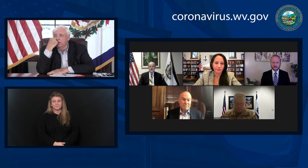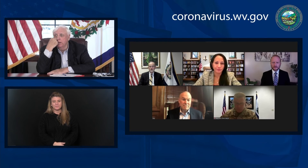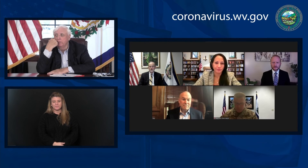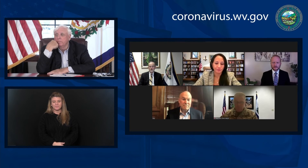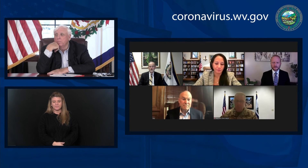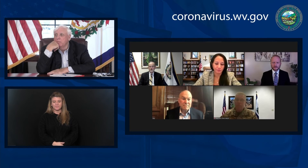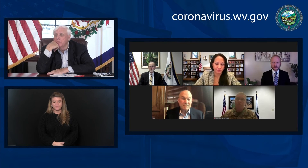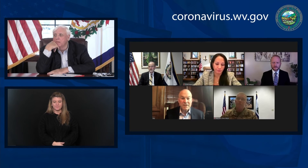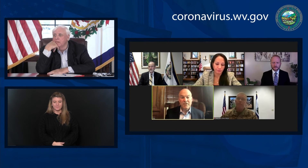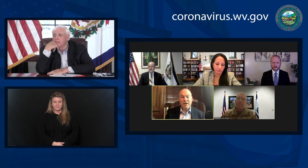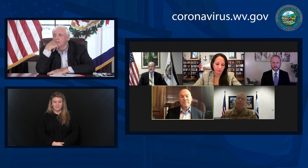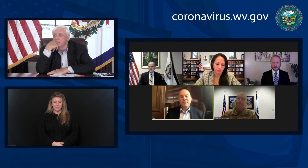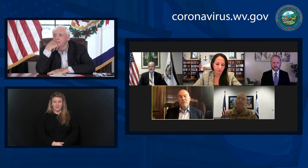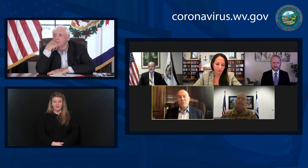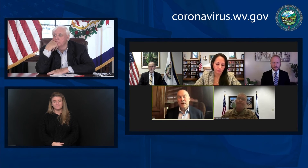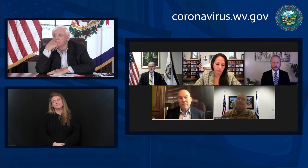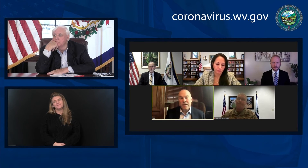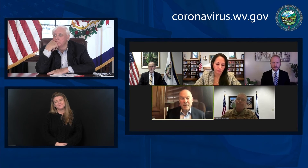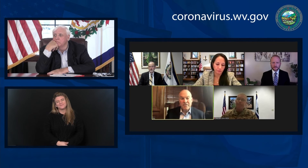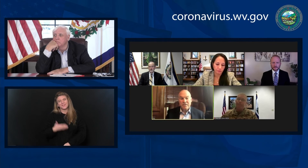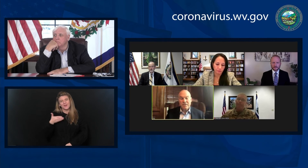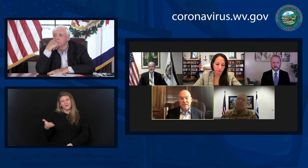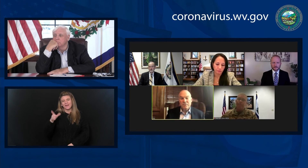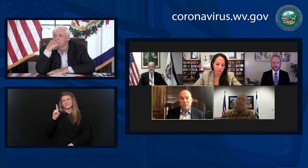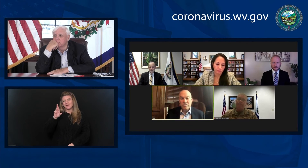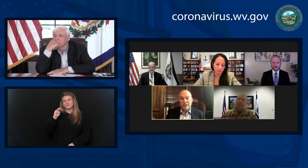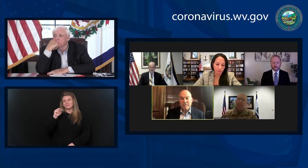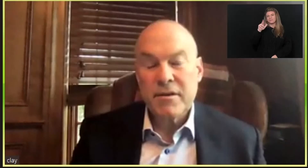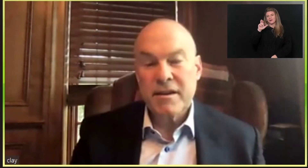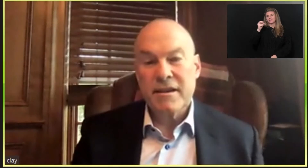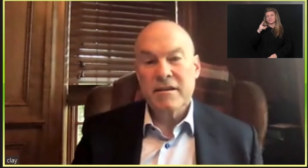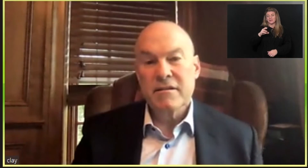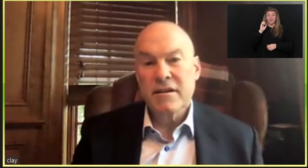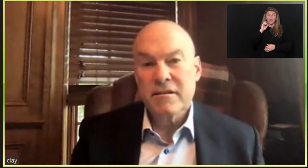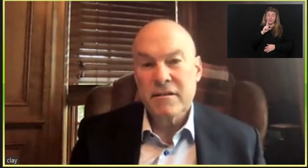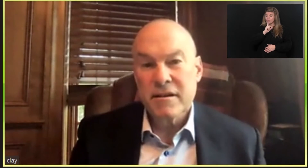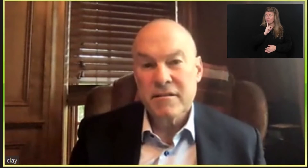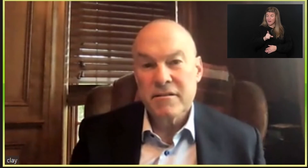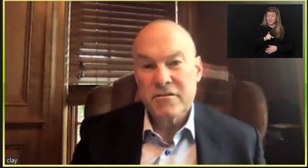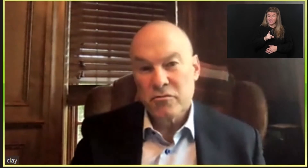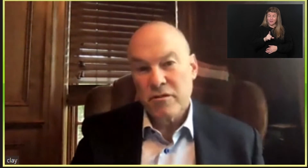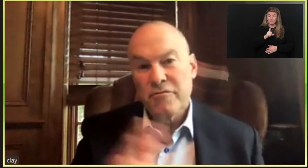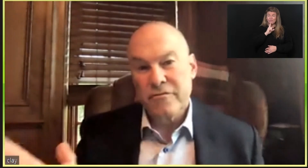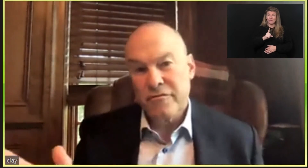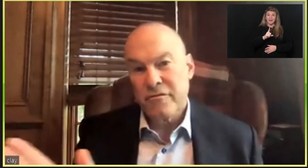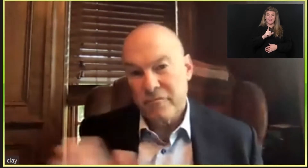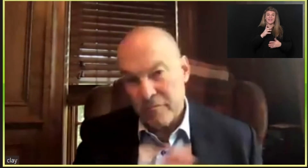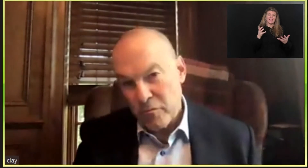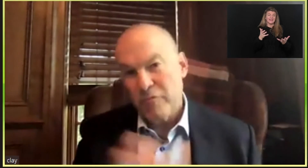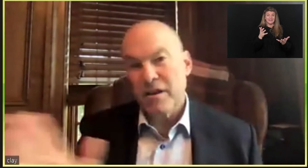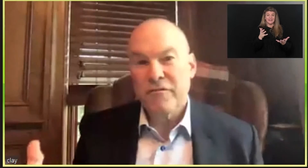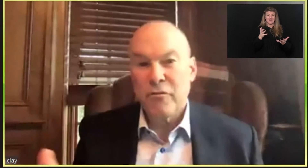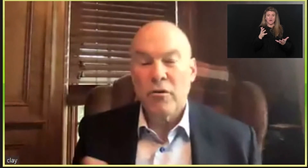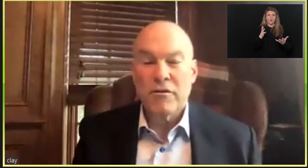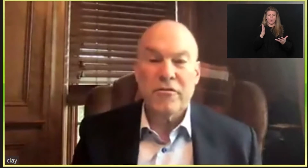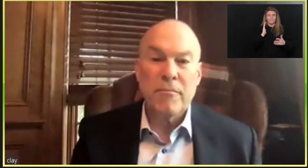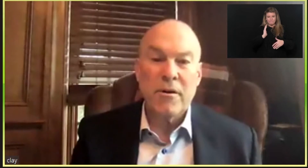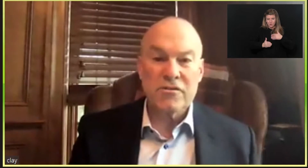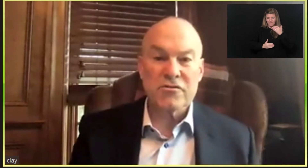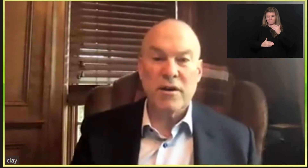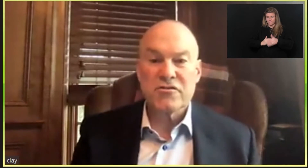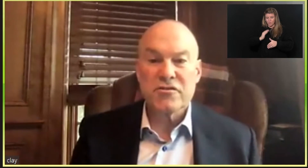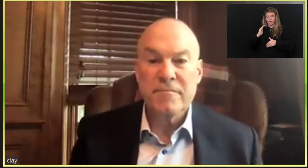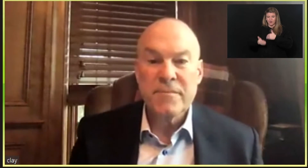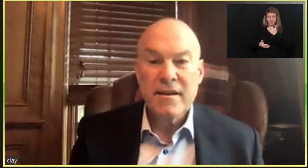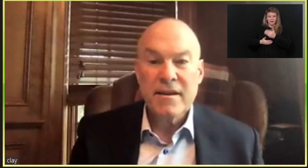Doc, go ahead. Okay. Well, I think that really, Kenny, and sort of moving forward from